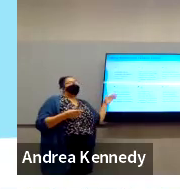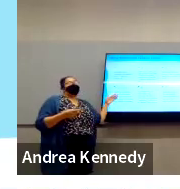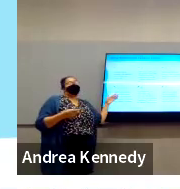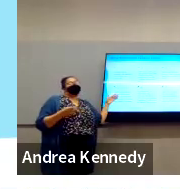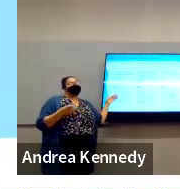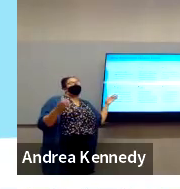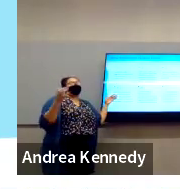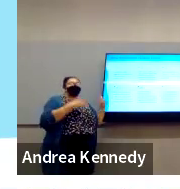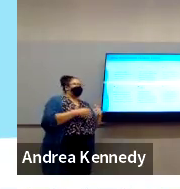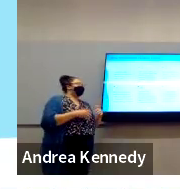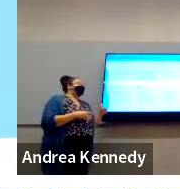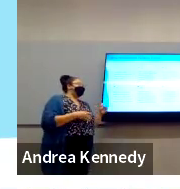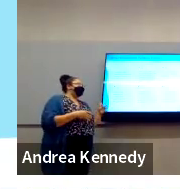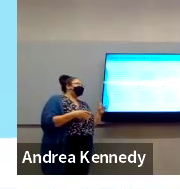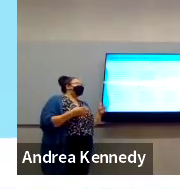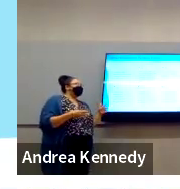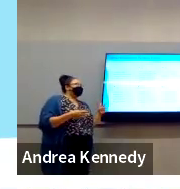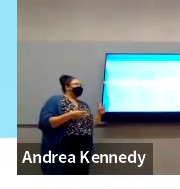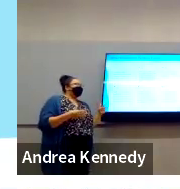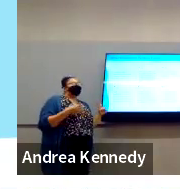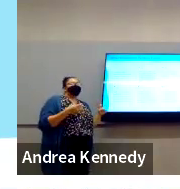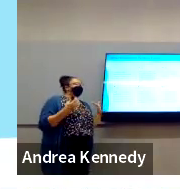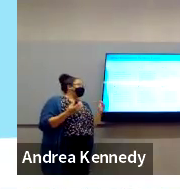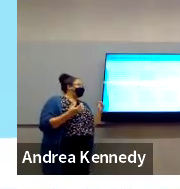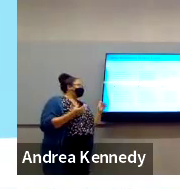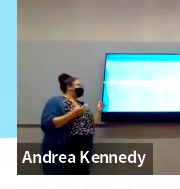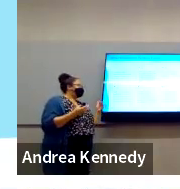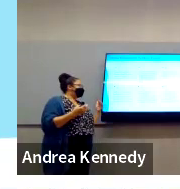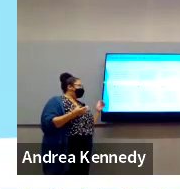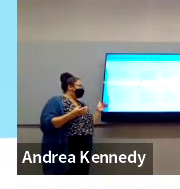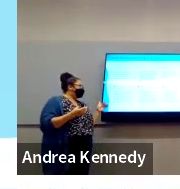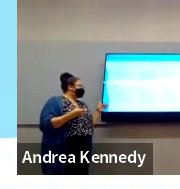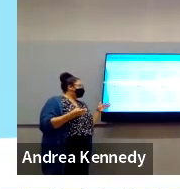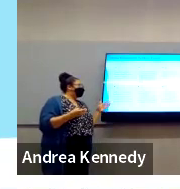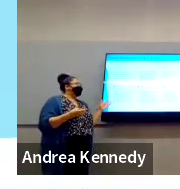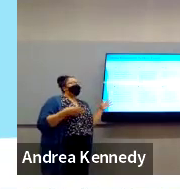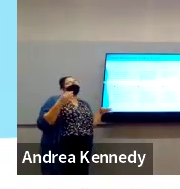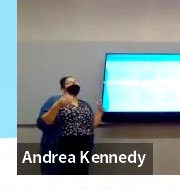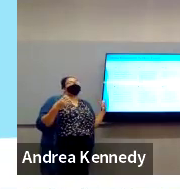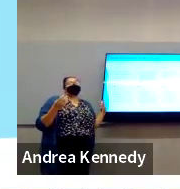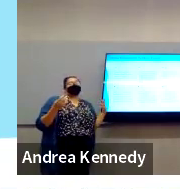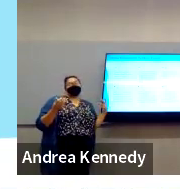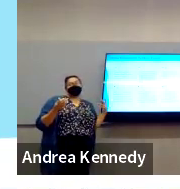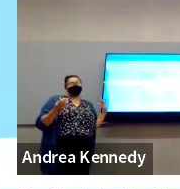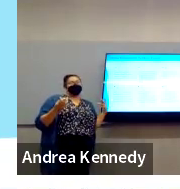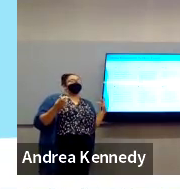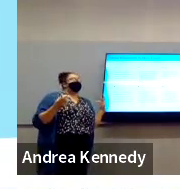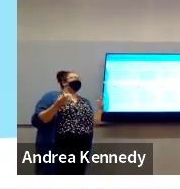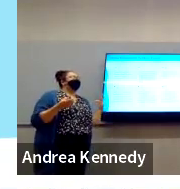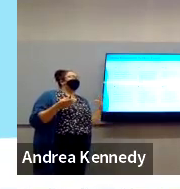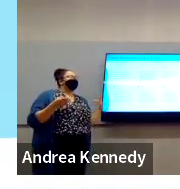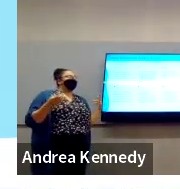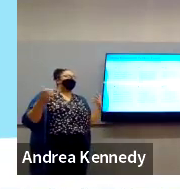calculations and any responses that were received by tenants at that time. And it might be